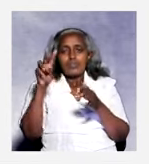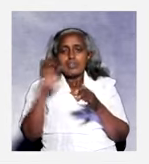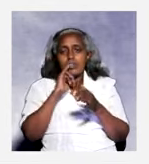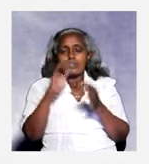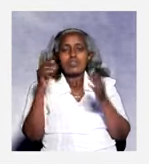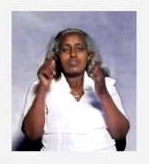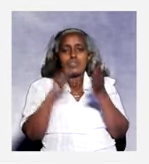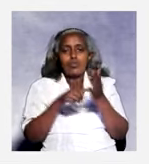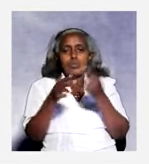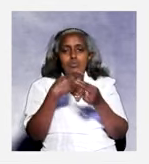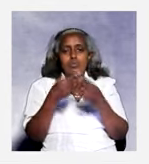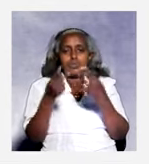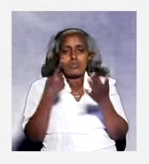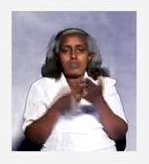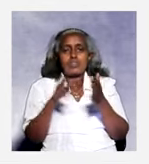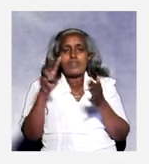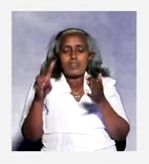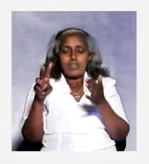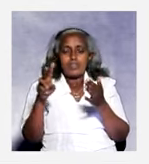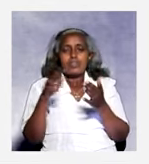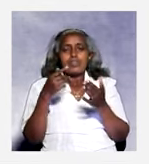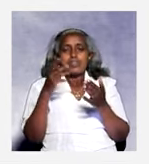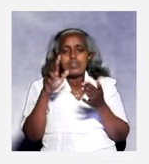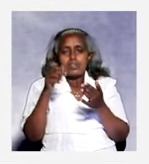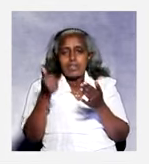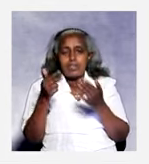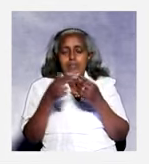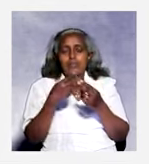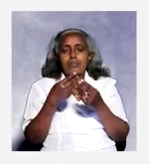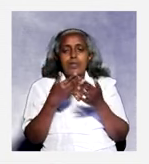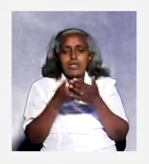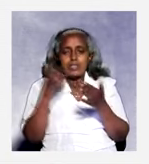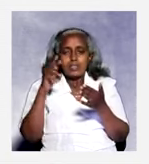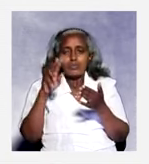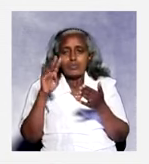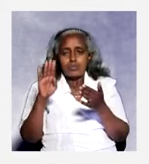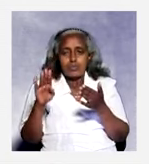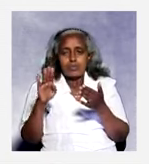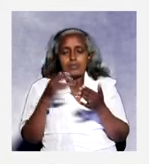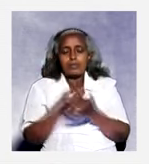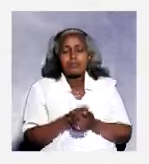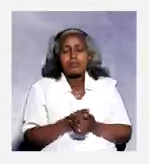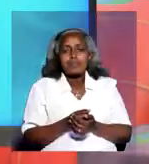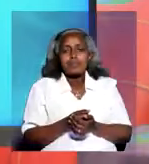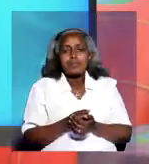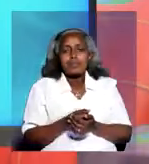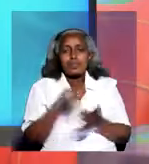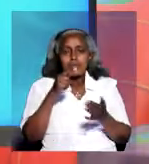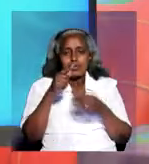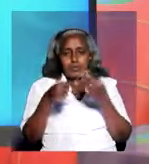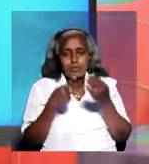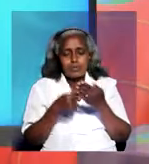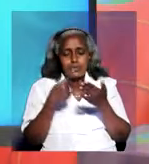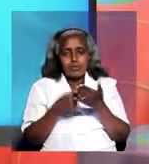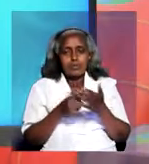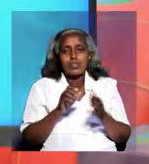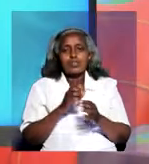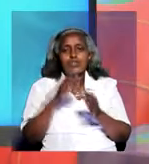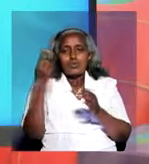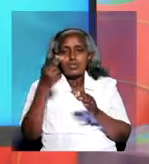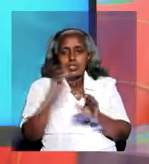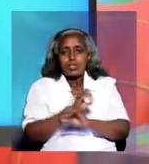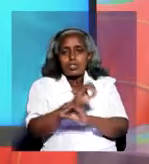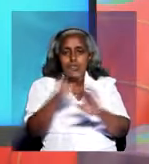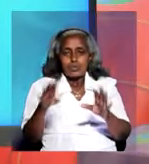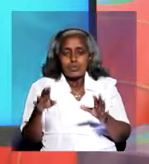the dot product of the vector 3a minus 2b dotted with 3a minus 2b. So using distributive